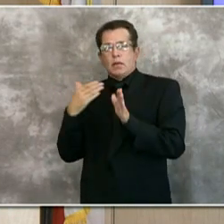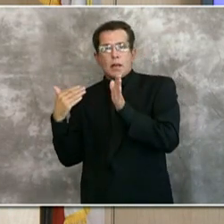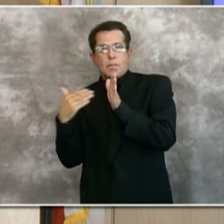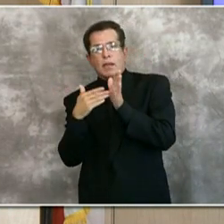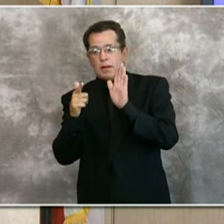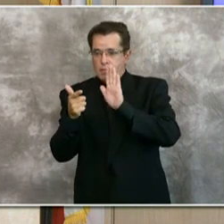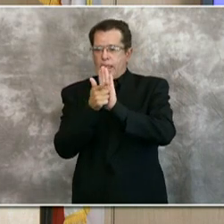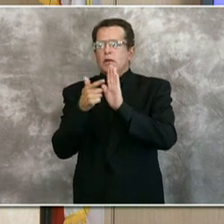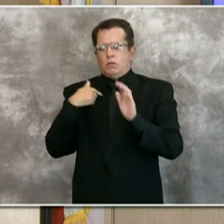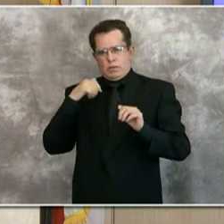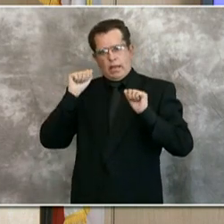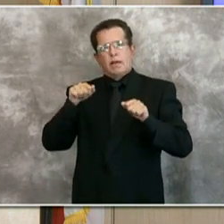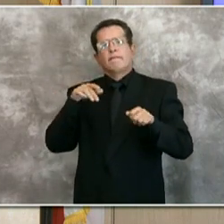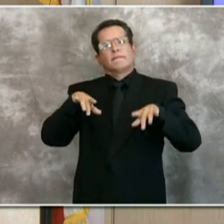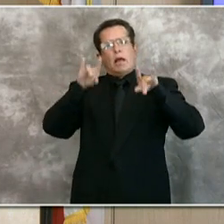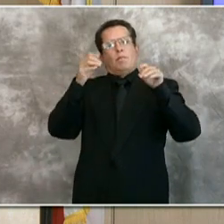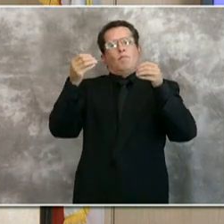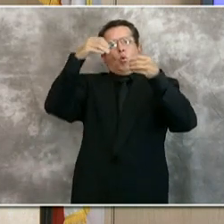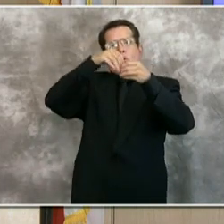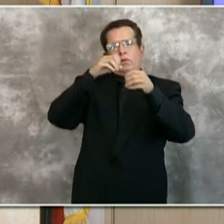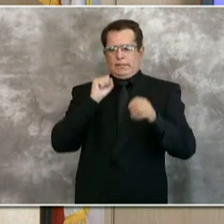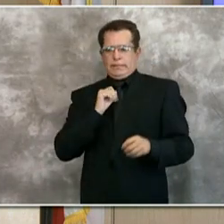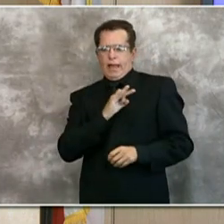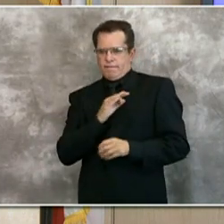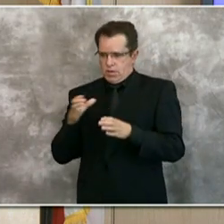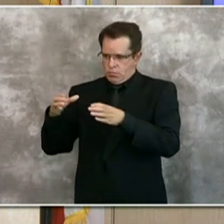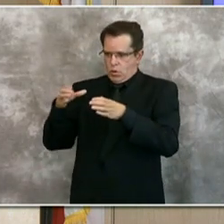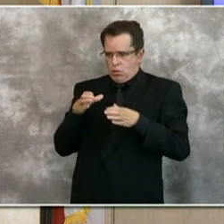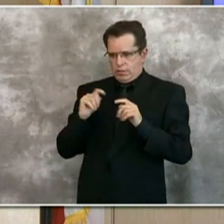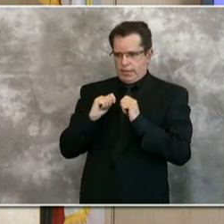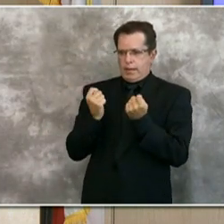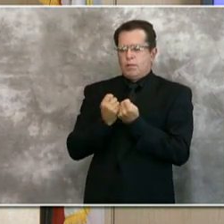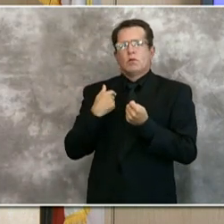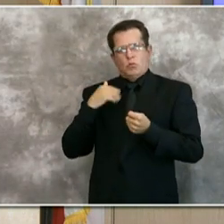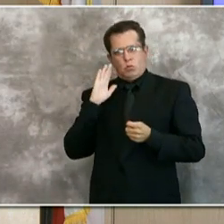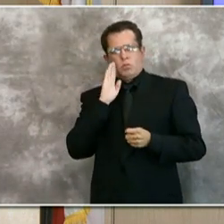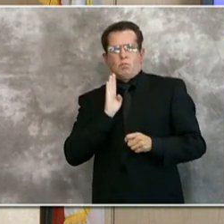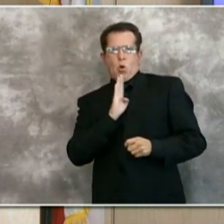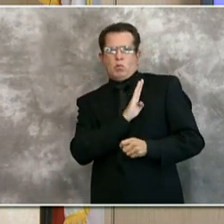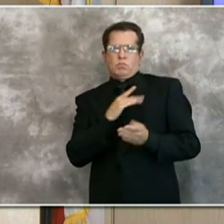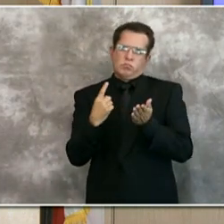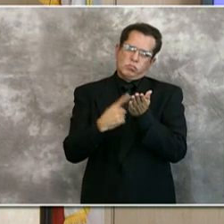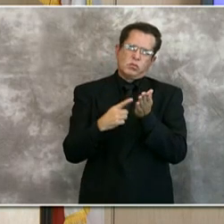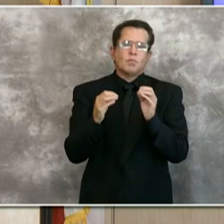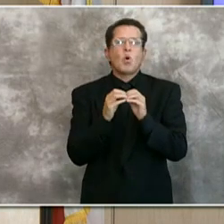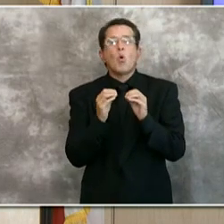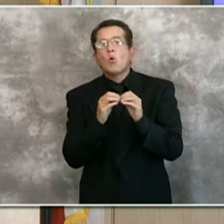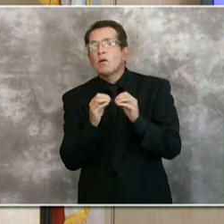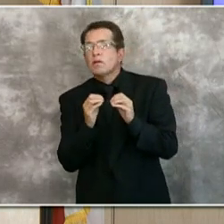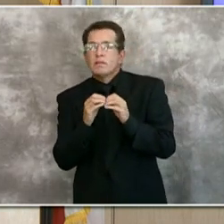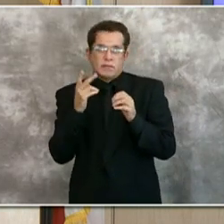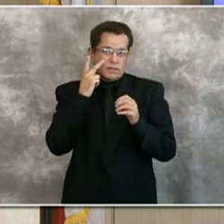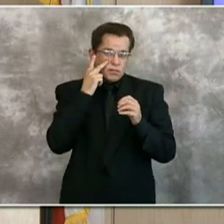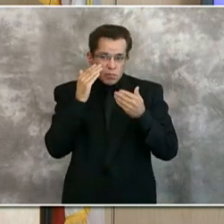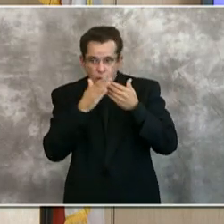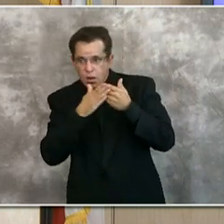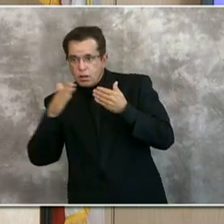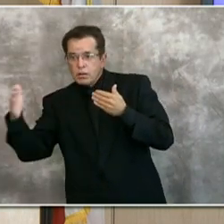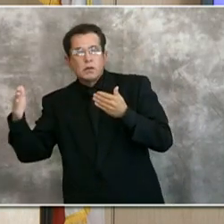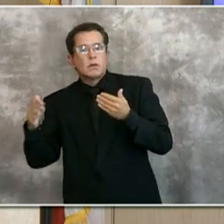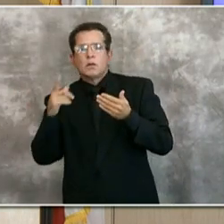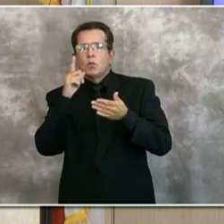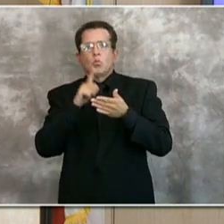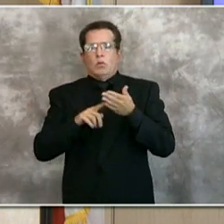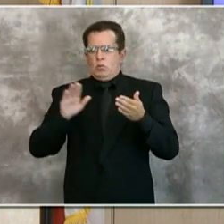opportunity to increase staffing to try and investigate, and the board will deliberate and make a policy decision about how much further beyond the